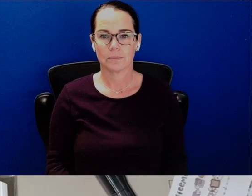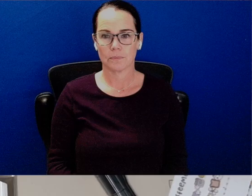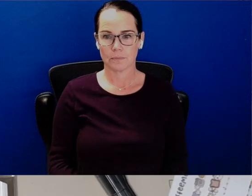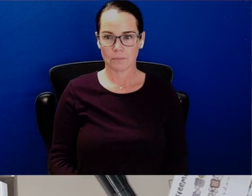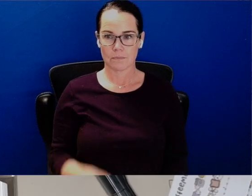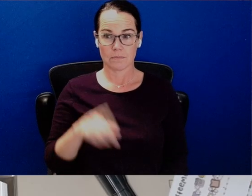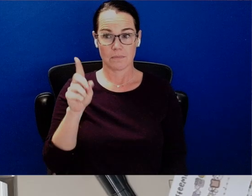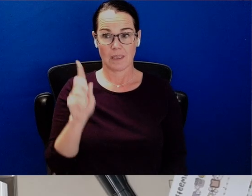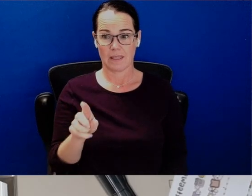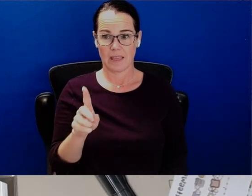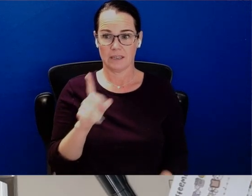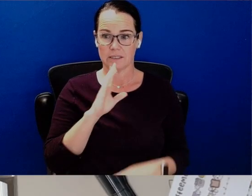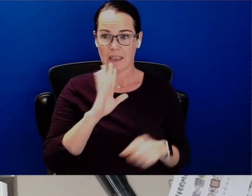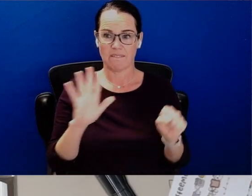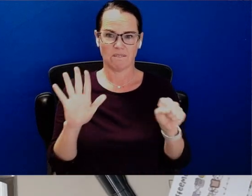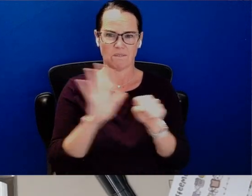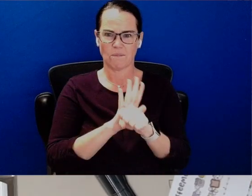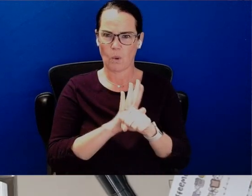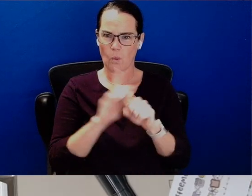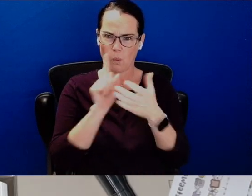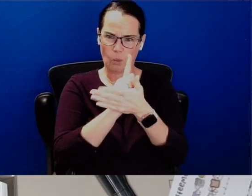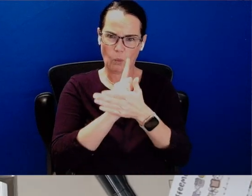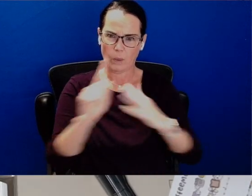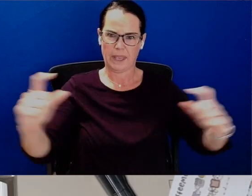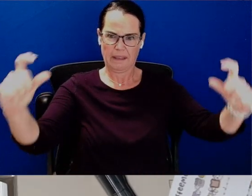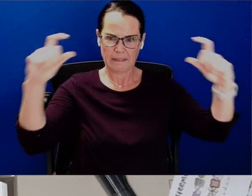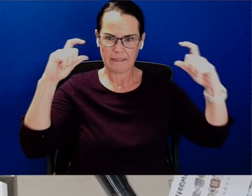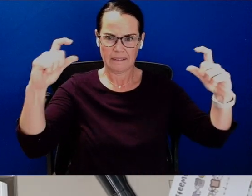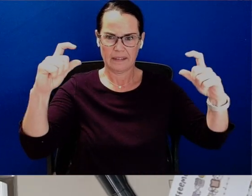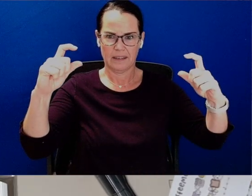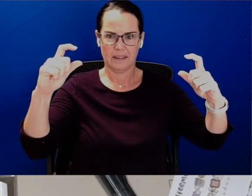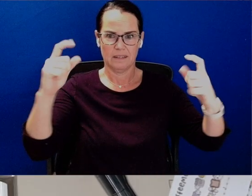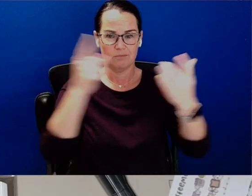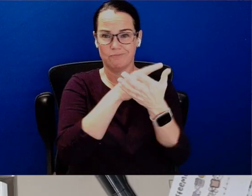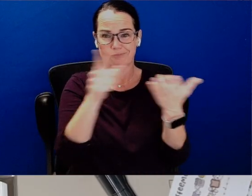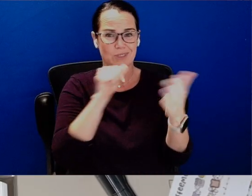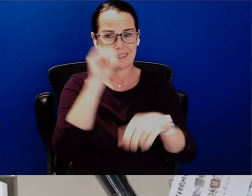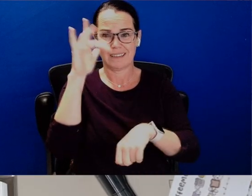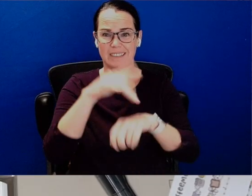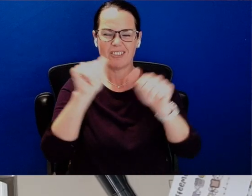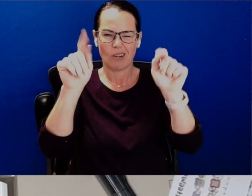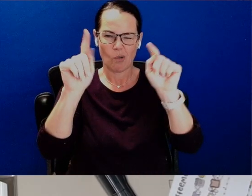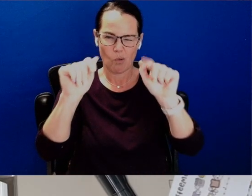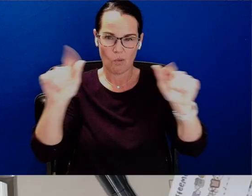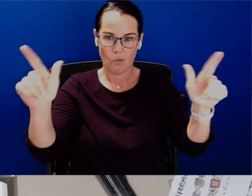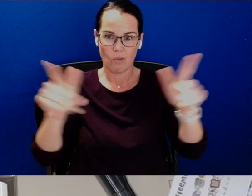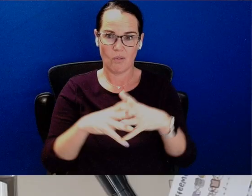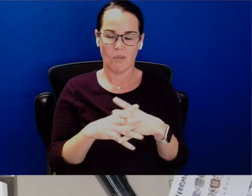That is a full week up there that we're not even gonna touch.